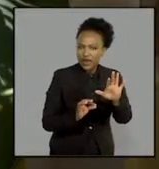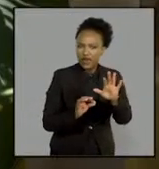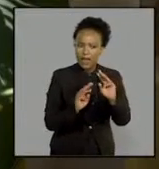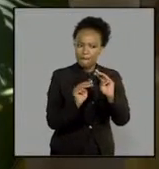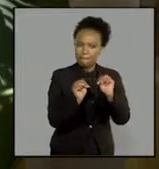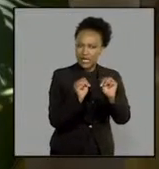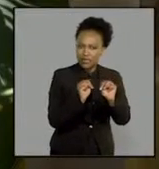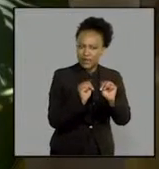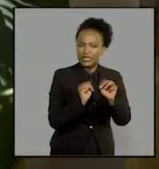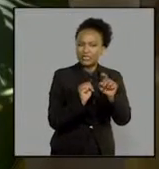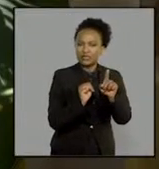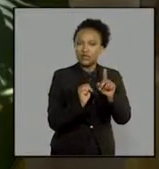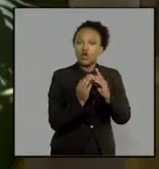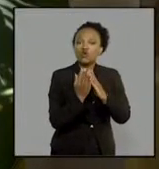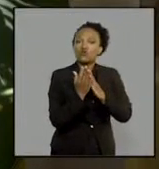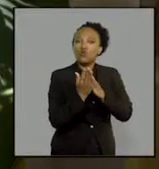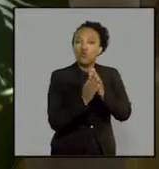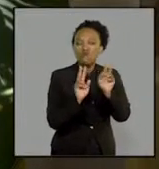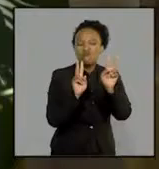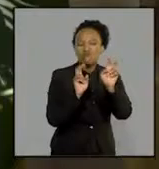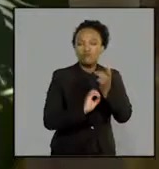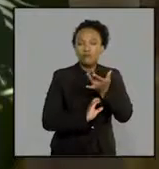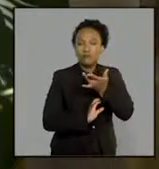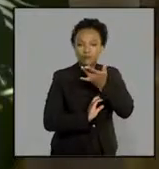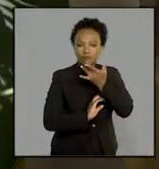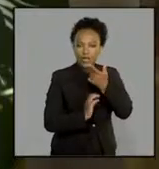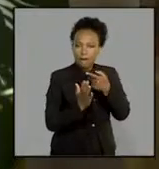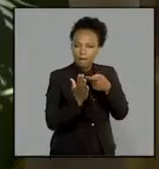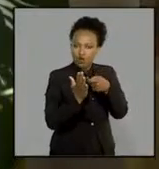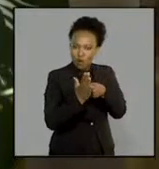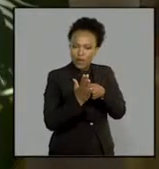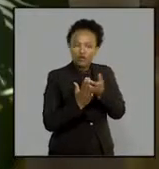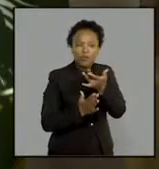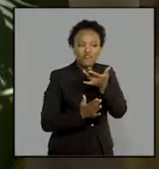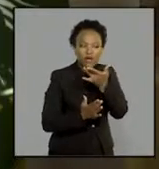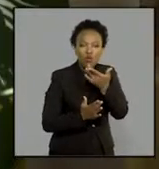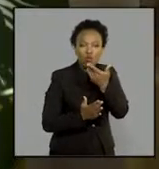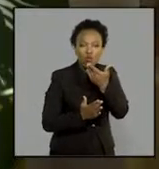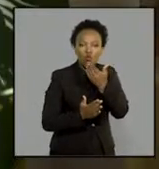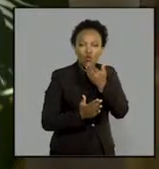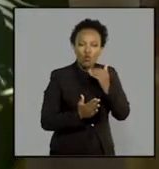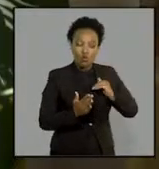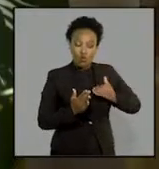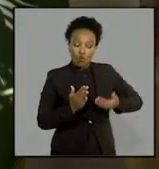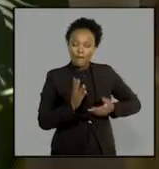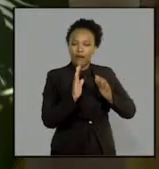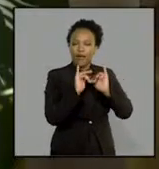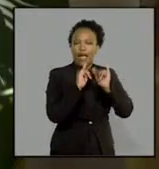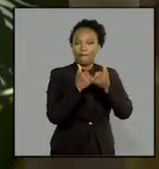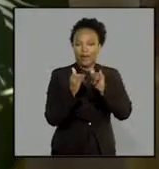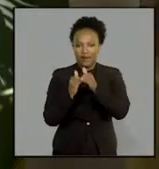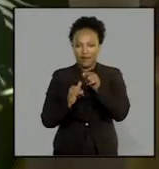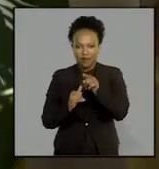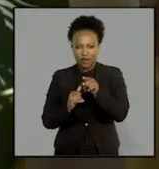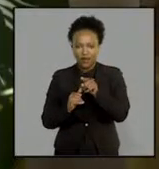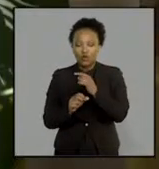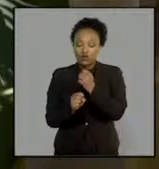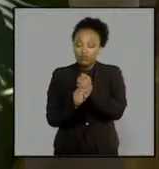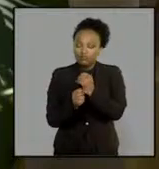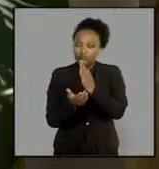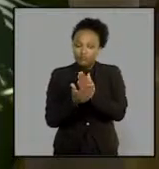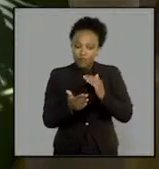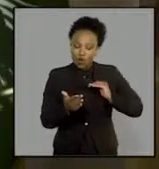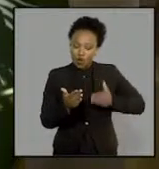management or supply value chains through preferential procurement in the public and private sector to